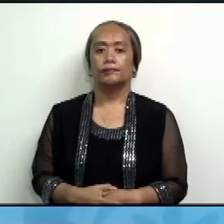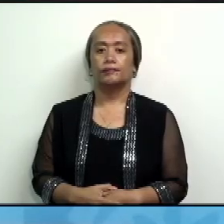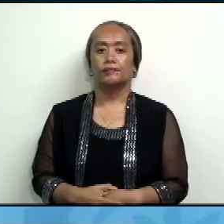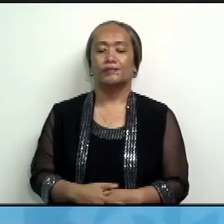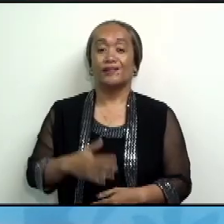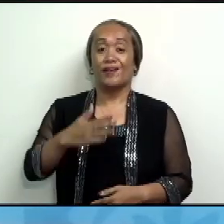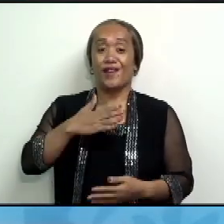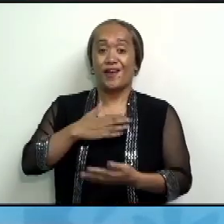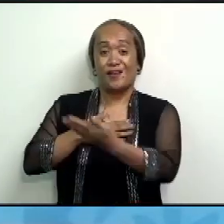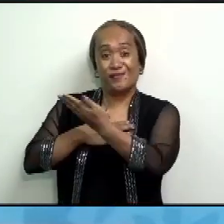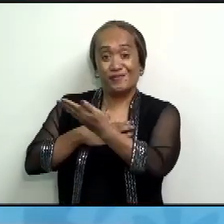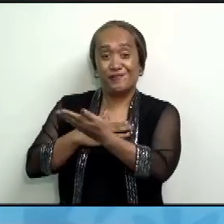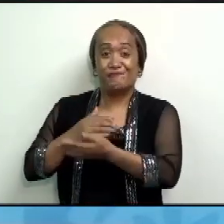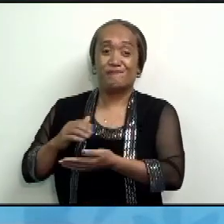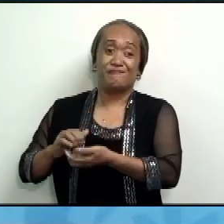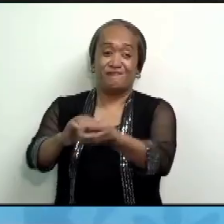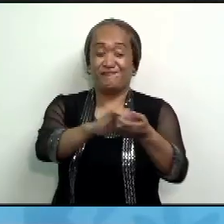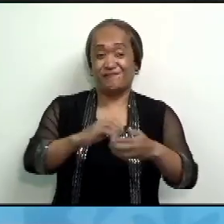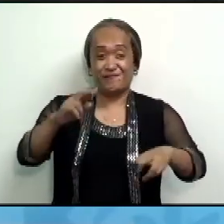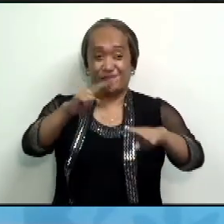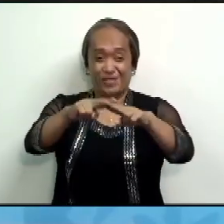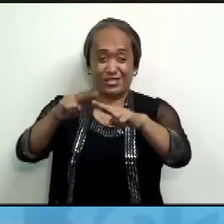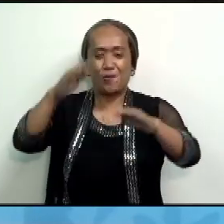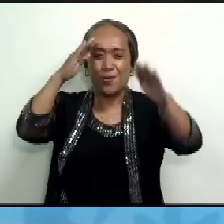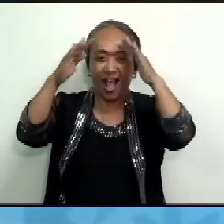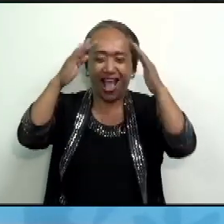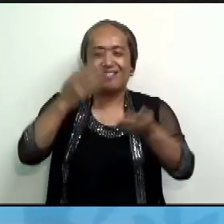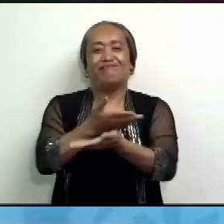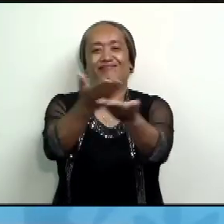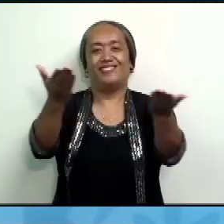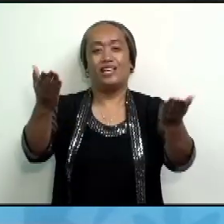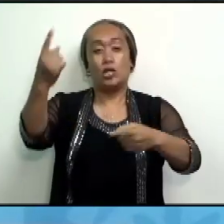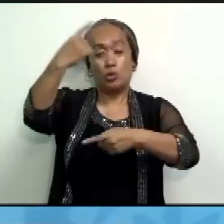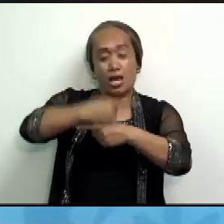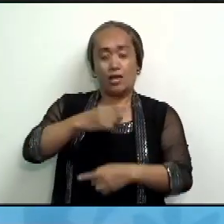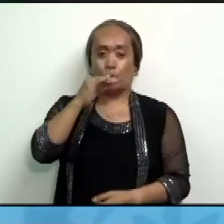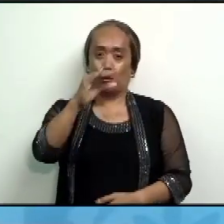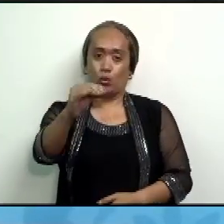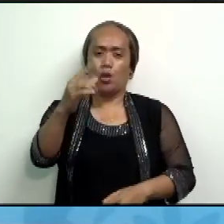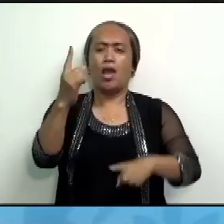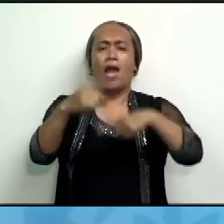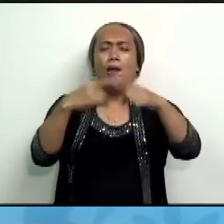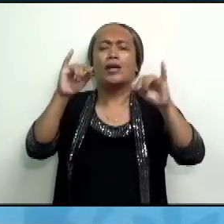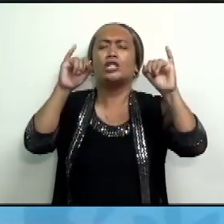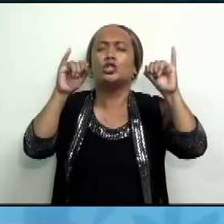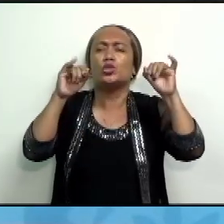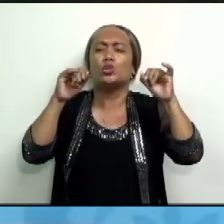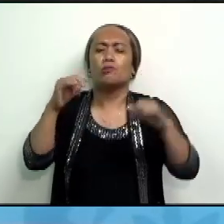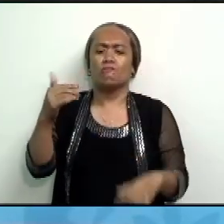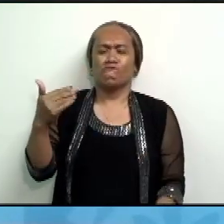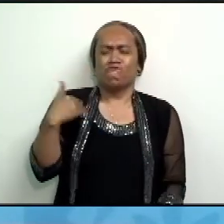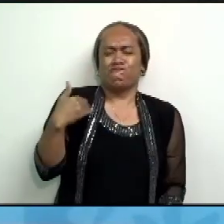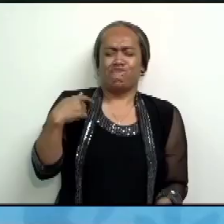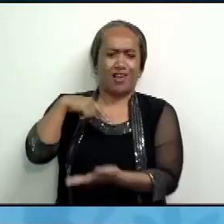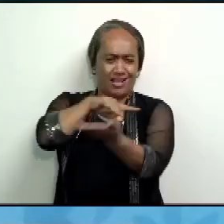My fellow Fijians, Bula Vinaka to you all. Tonight, I speak to you about an issue that affects every one